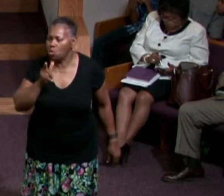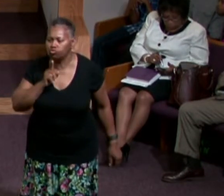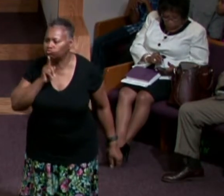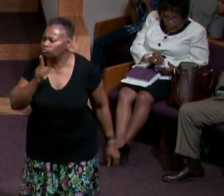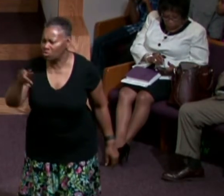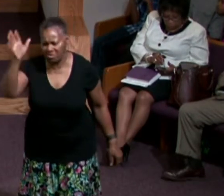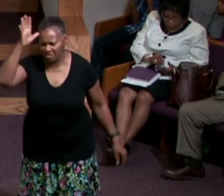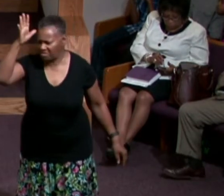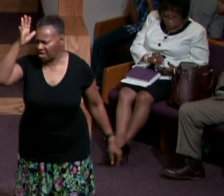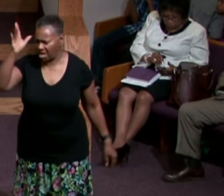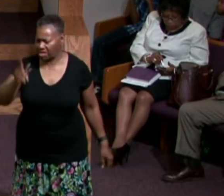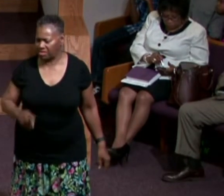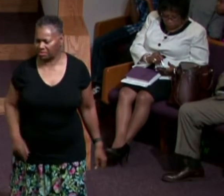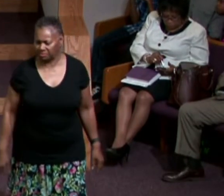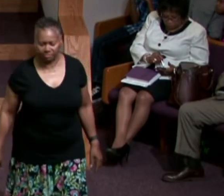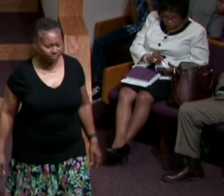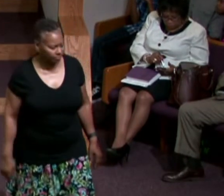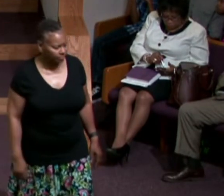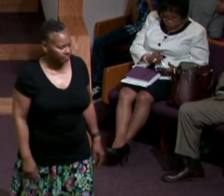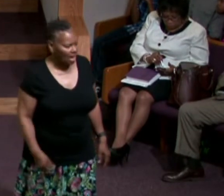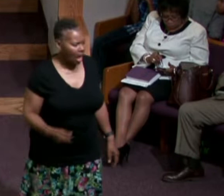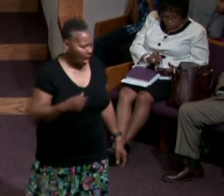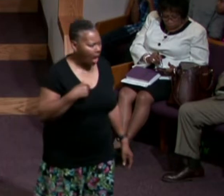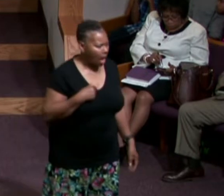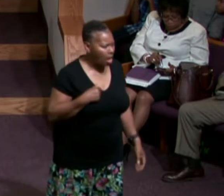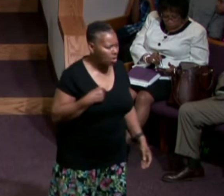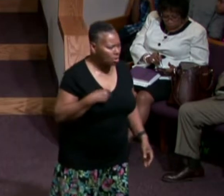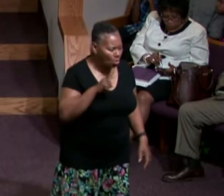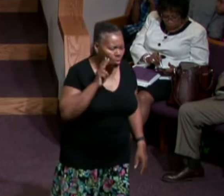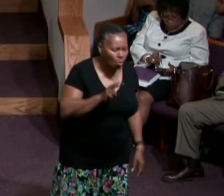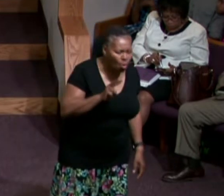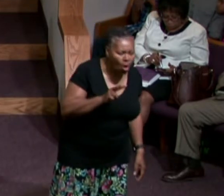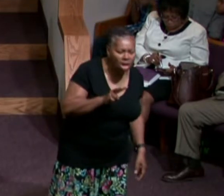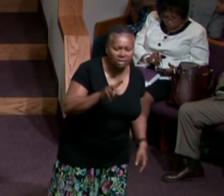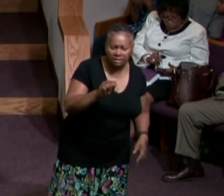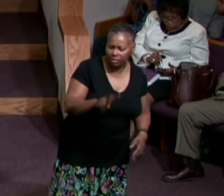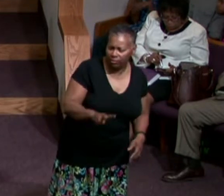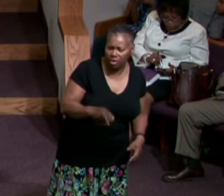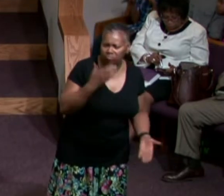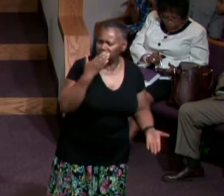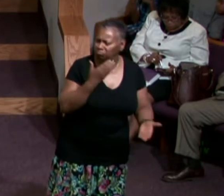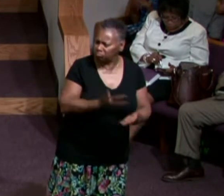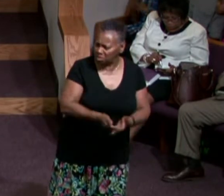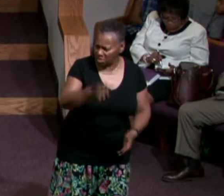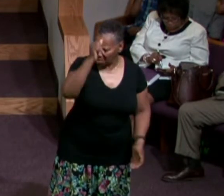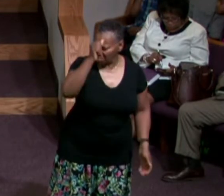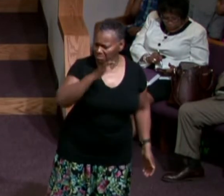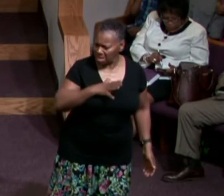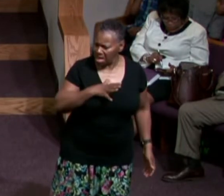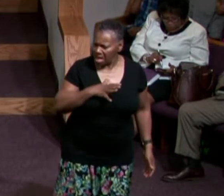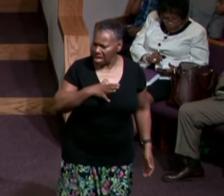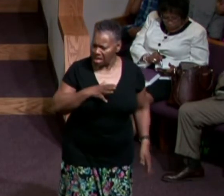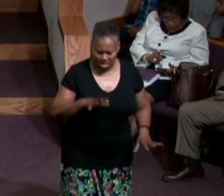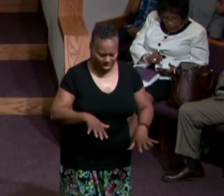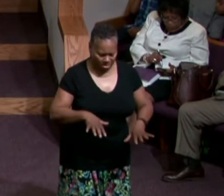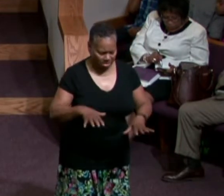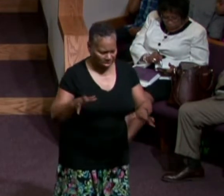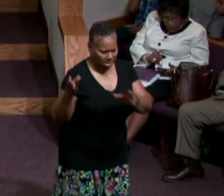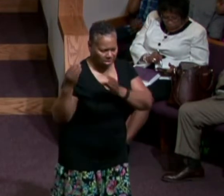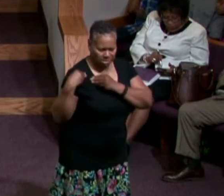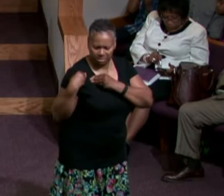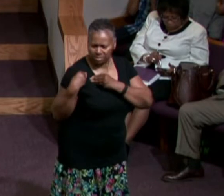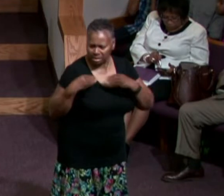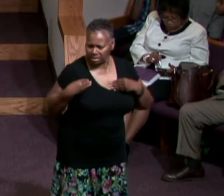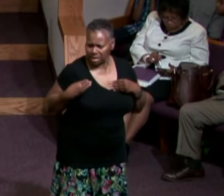father. Well, I've watched plenty of episodes where good brothers who stepped up to the responsibility